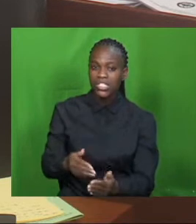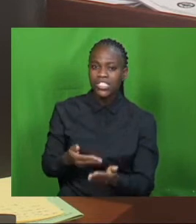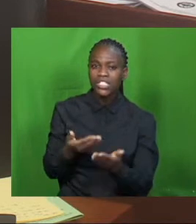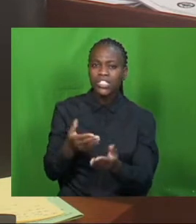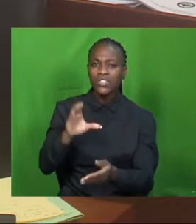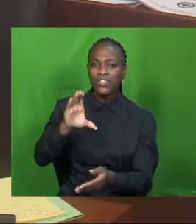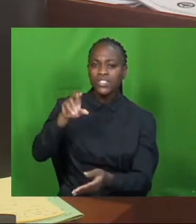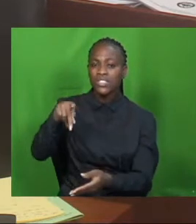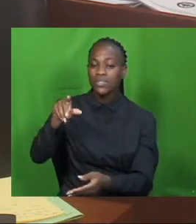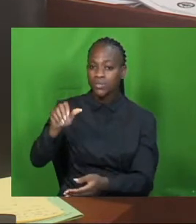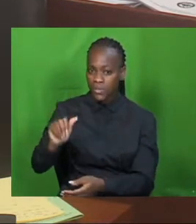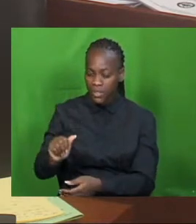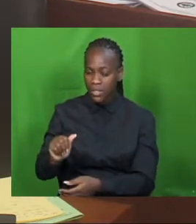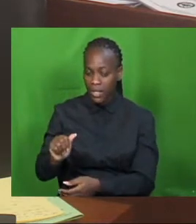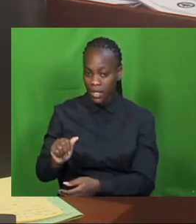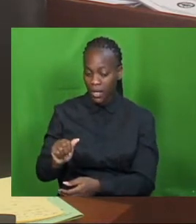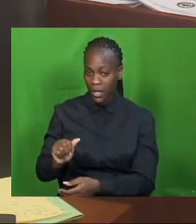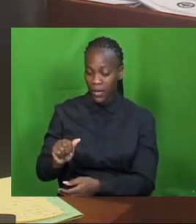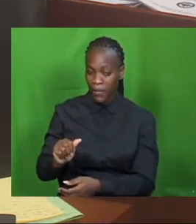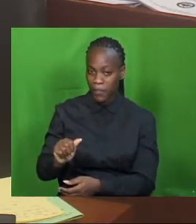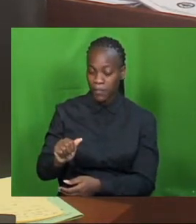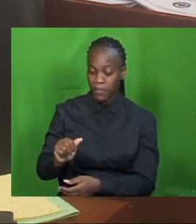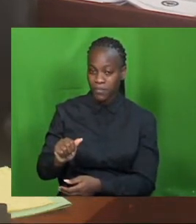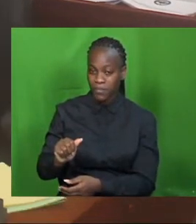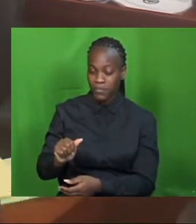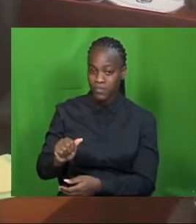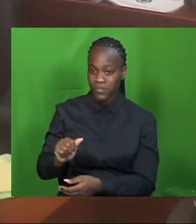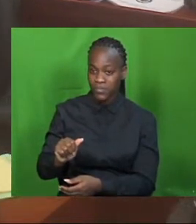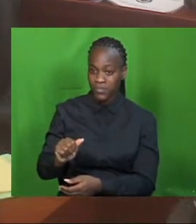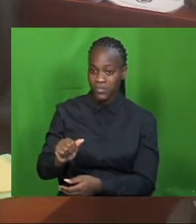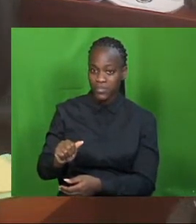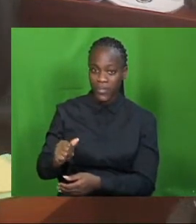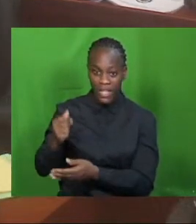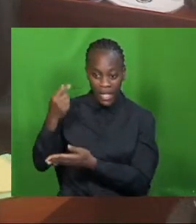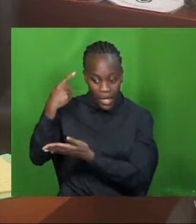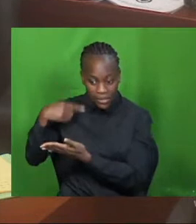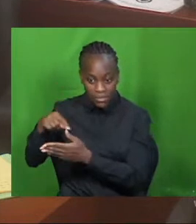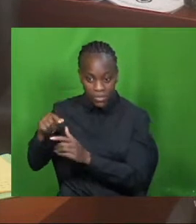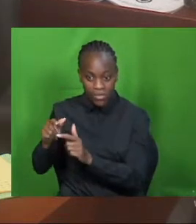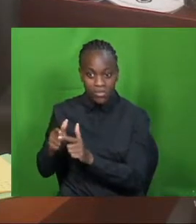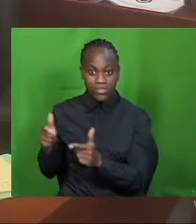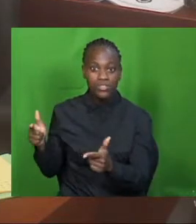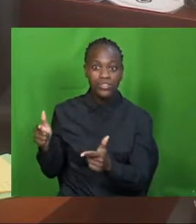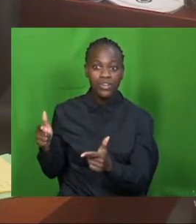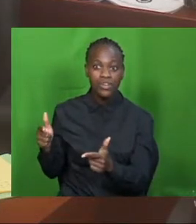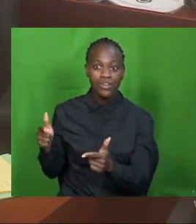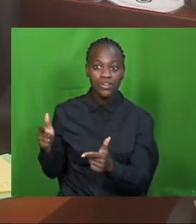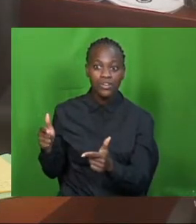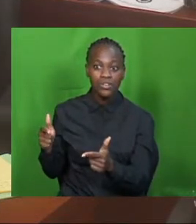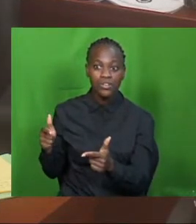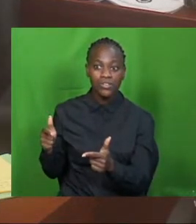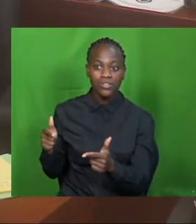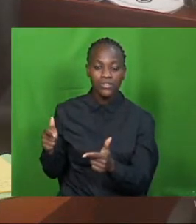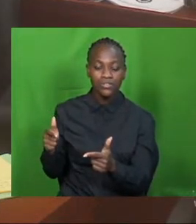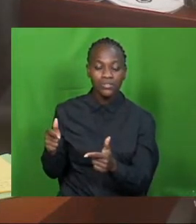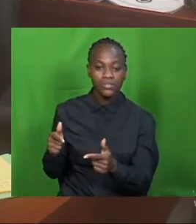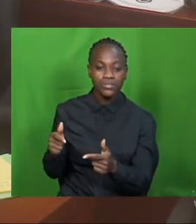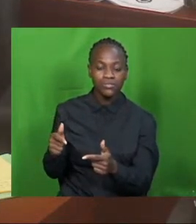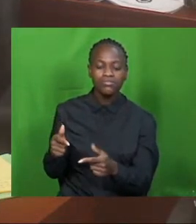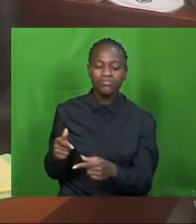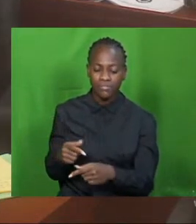to lend my voice to the remarks that you've made and also that